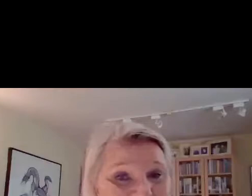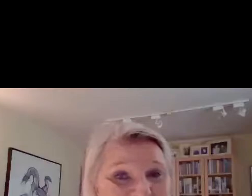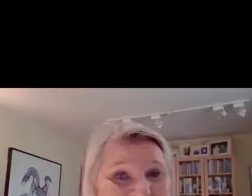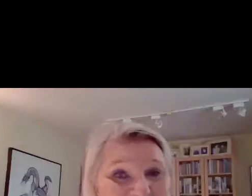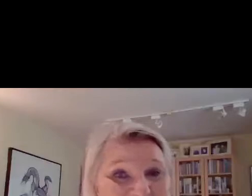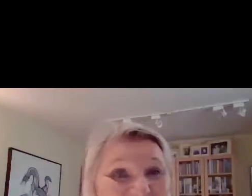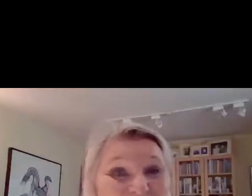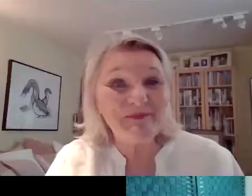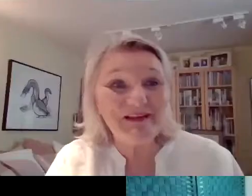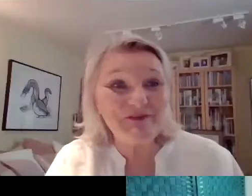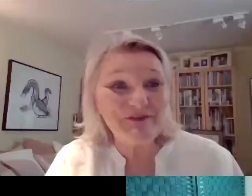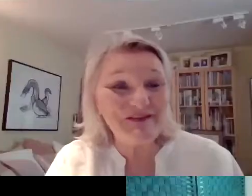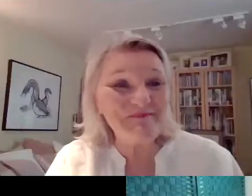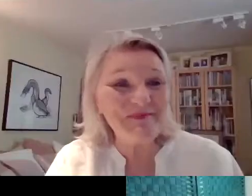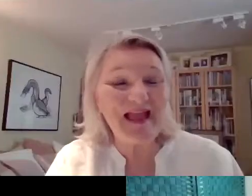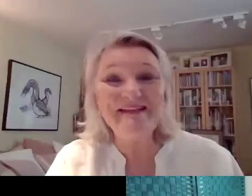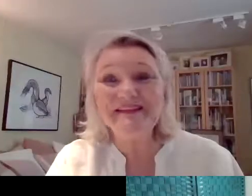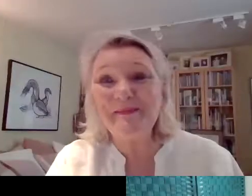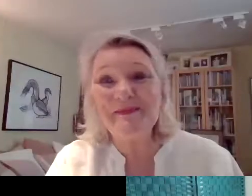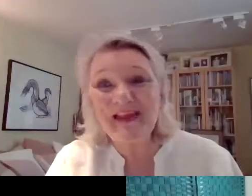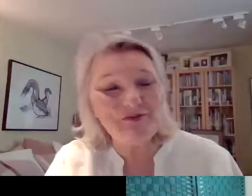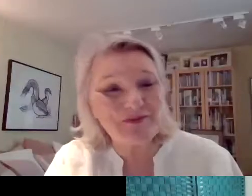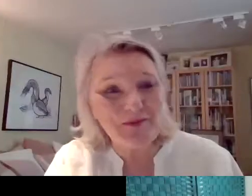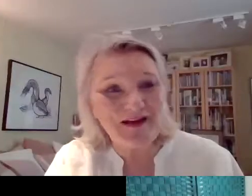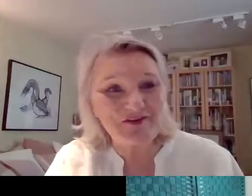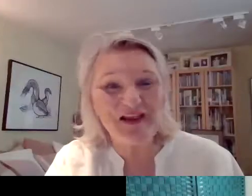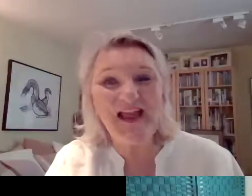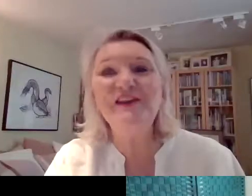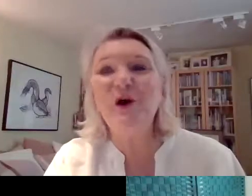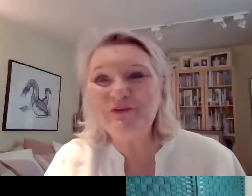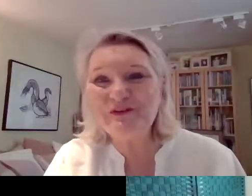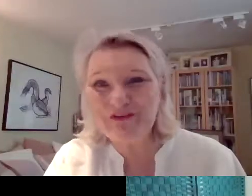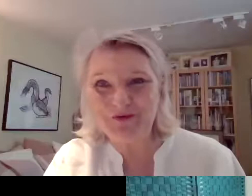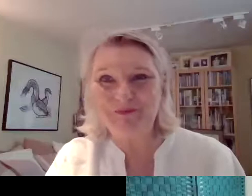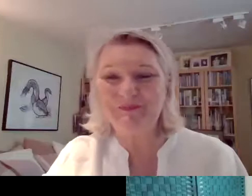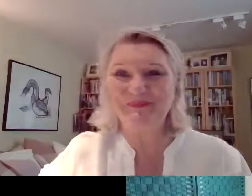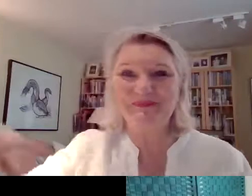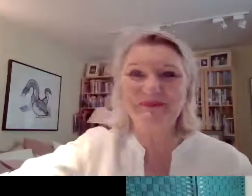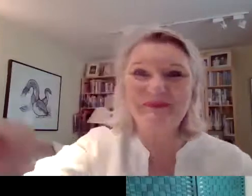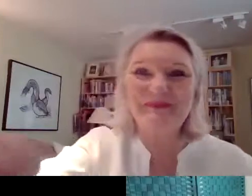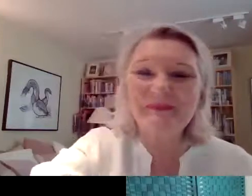today. Zainab will introduce them, and Zainab, thank you so much, and over to you.